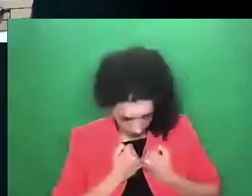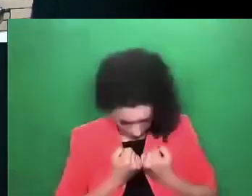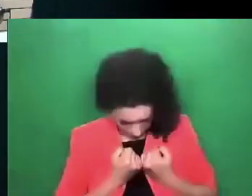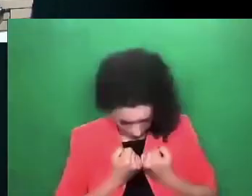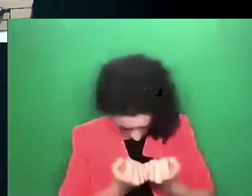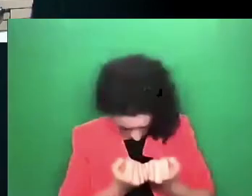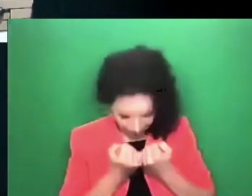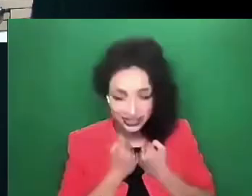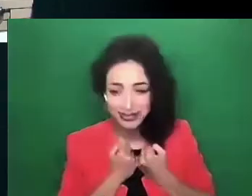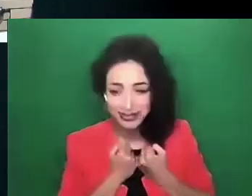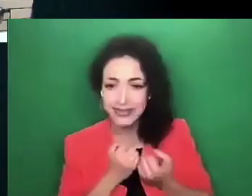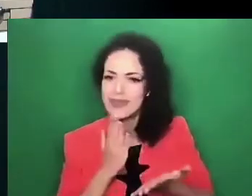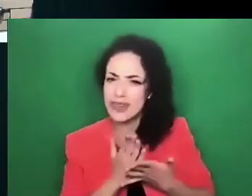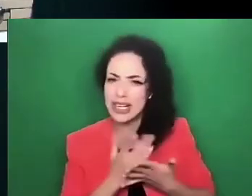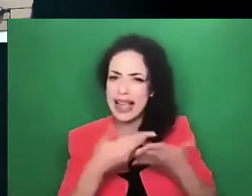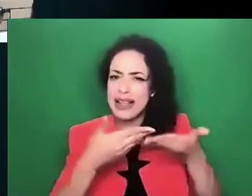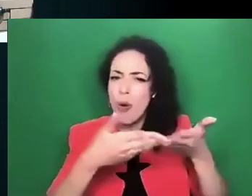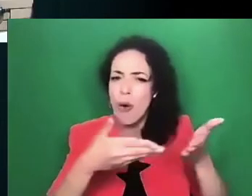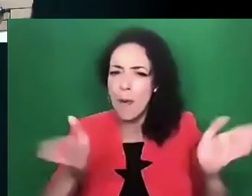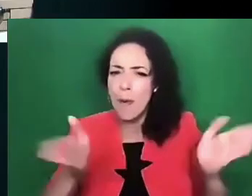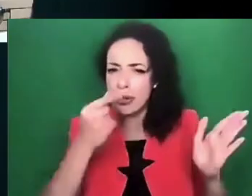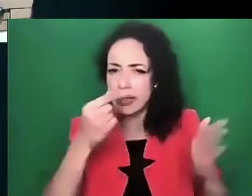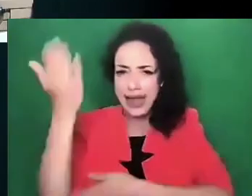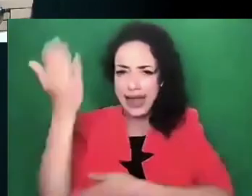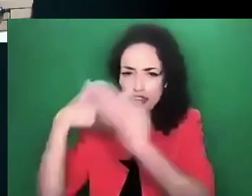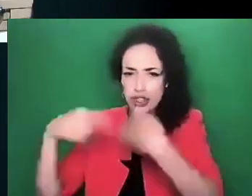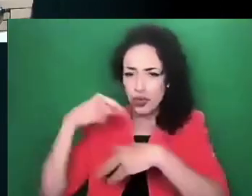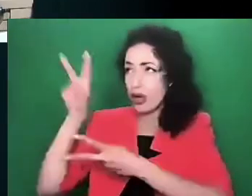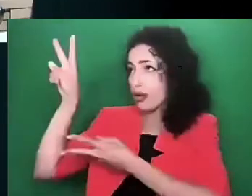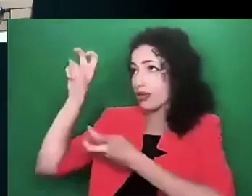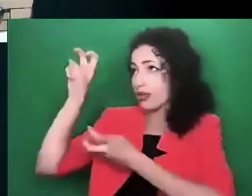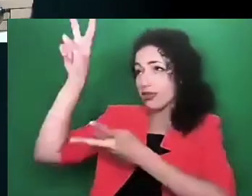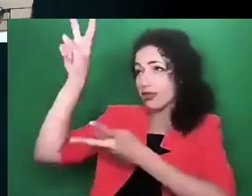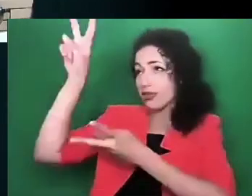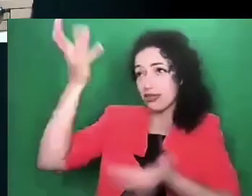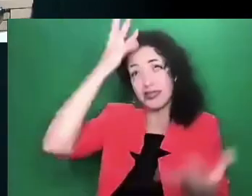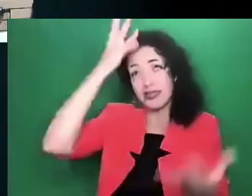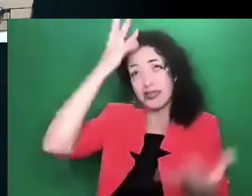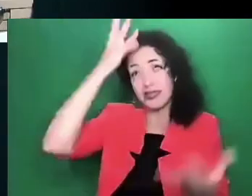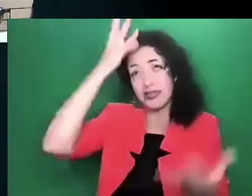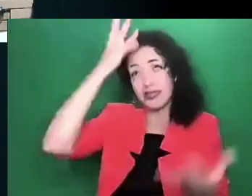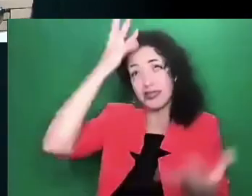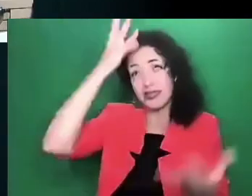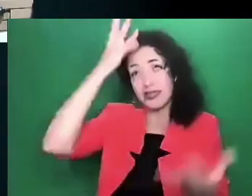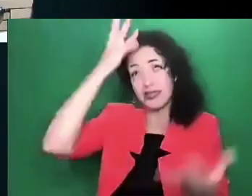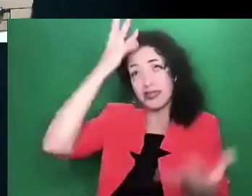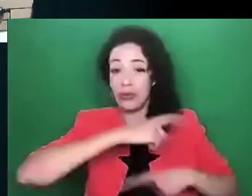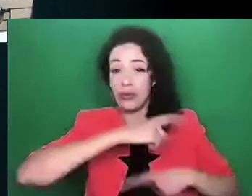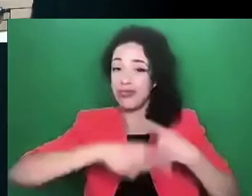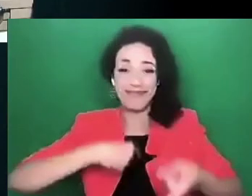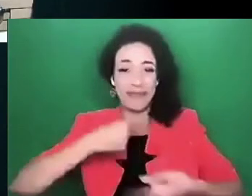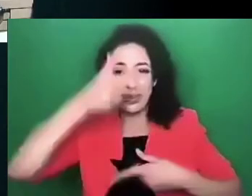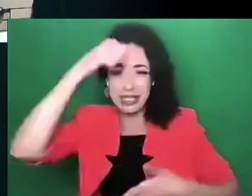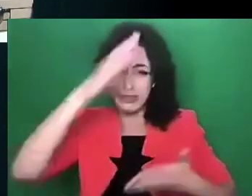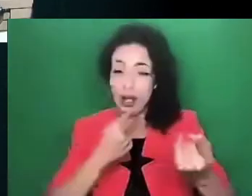those histories too, you know, because, you know, there's all this information bombardment we go through when we also read